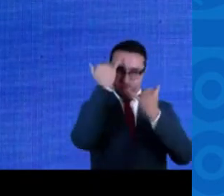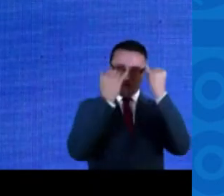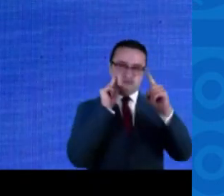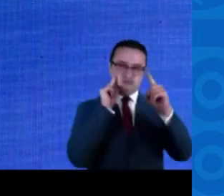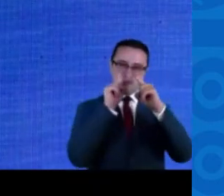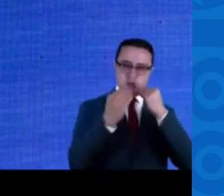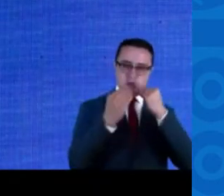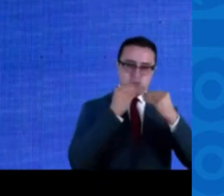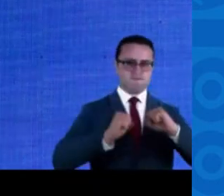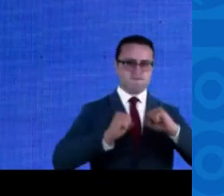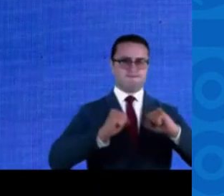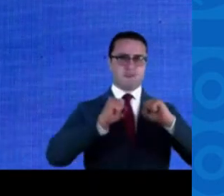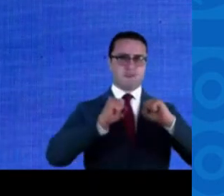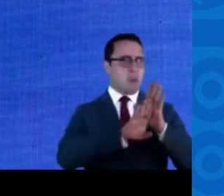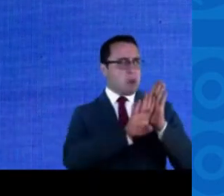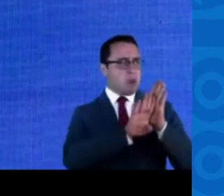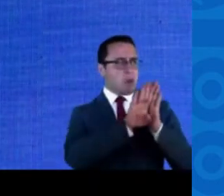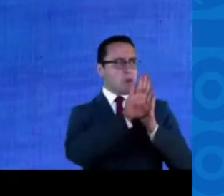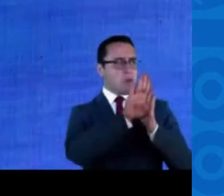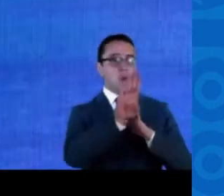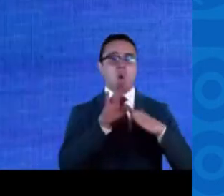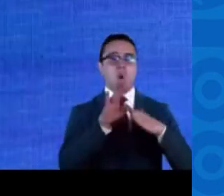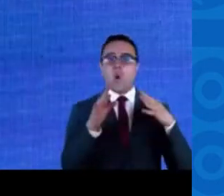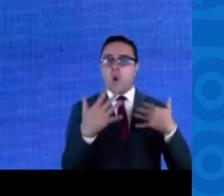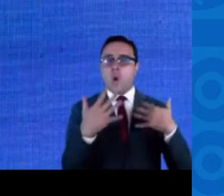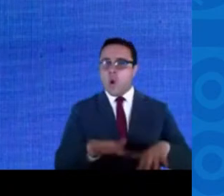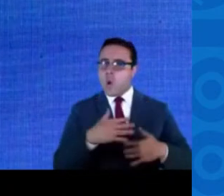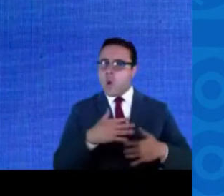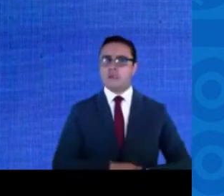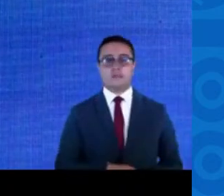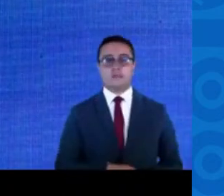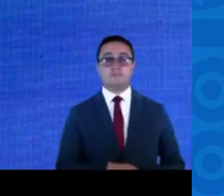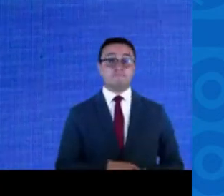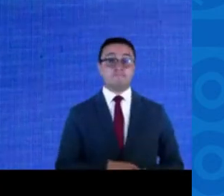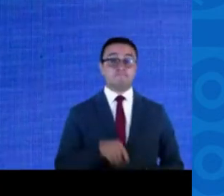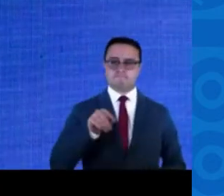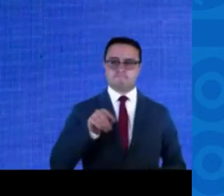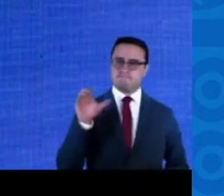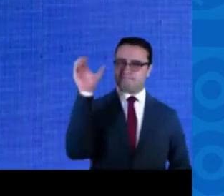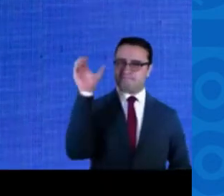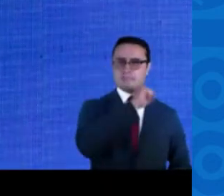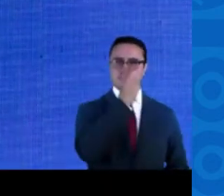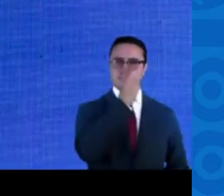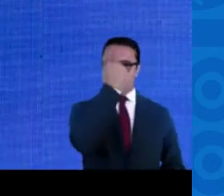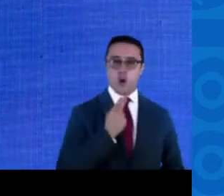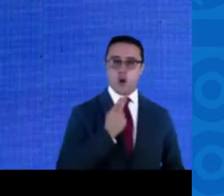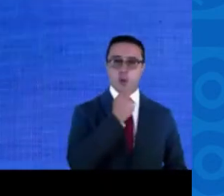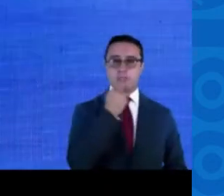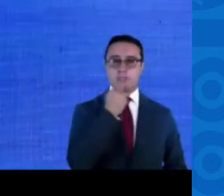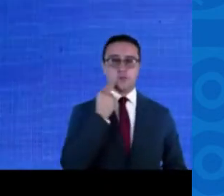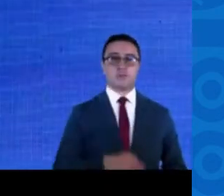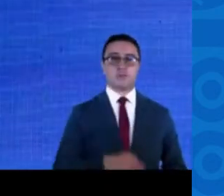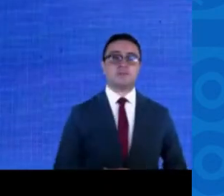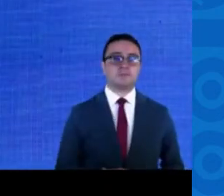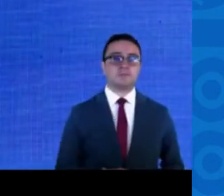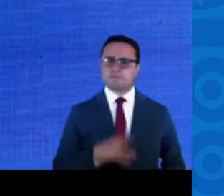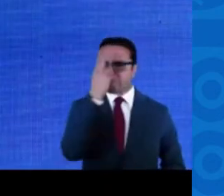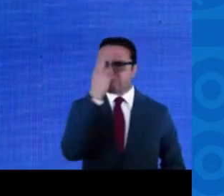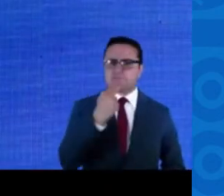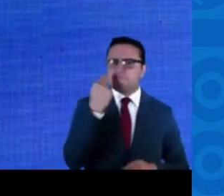has reached. There is a fundamental commitment, and it is that we have seen